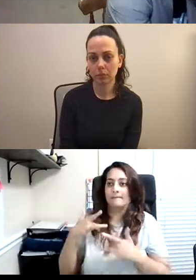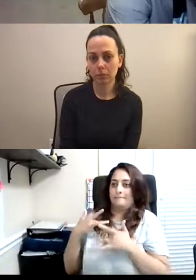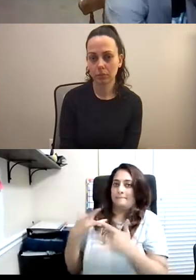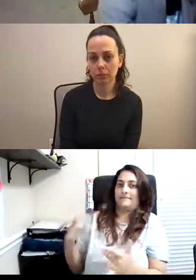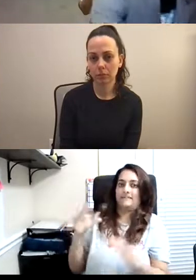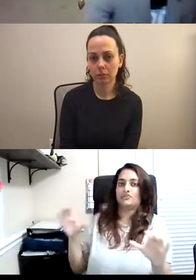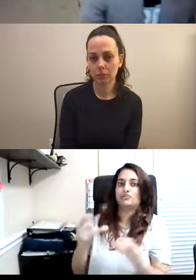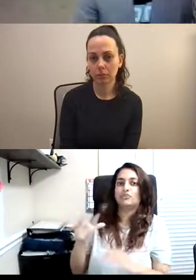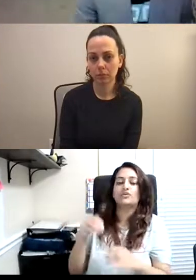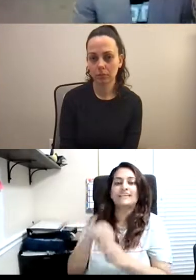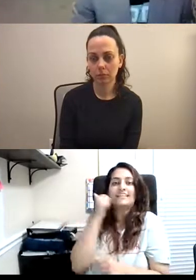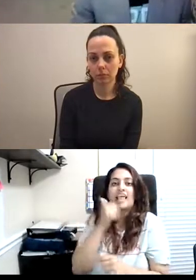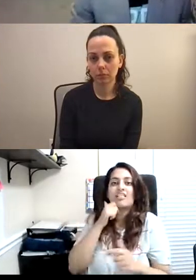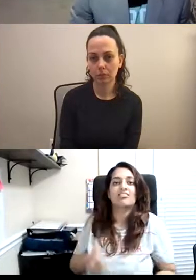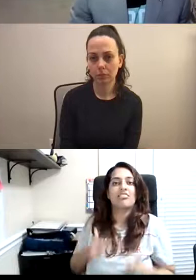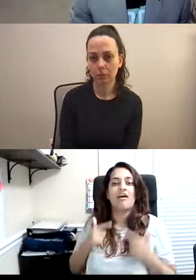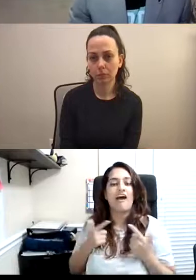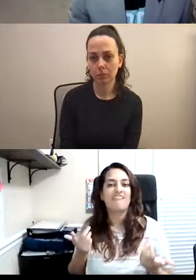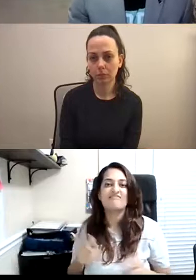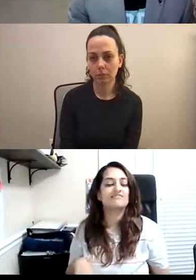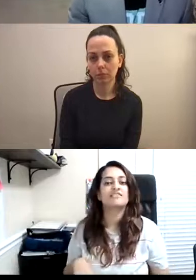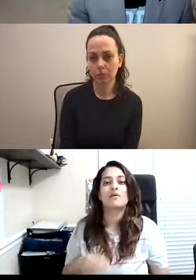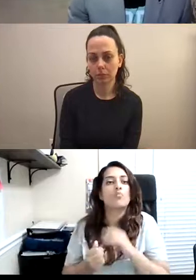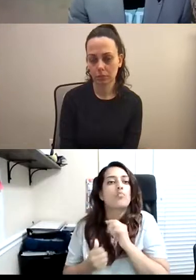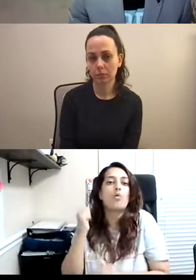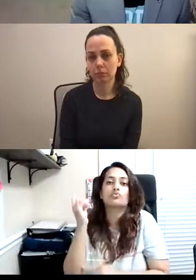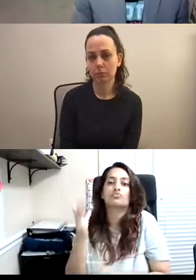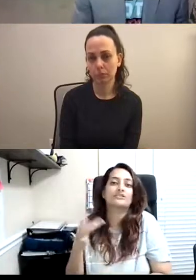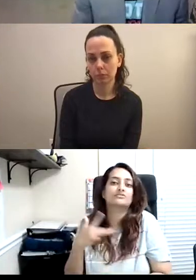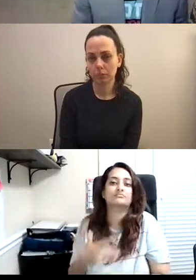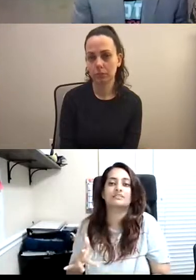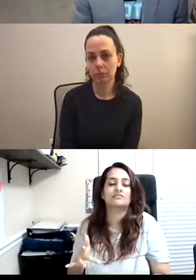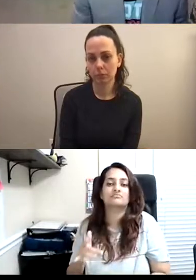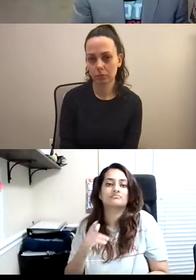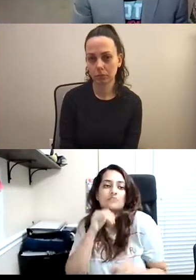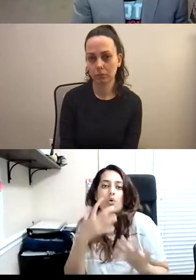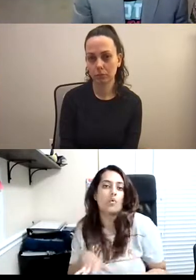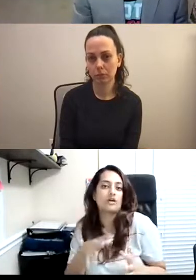Learn their culture, what they're sensitive to, their everyday lives.